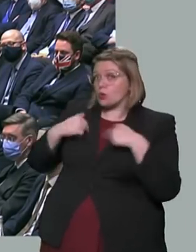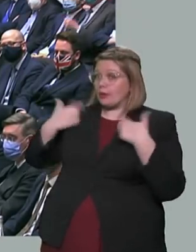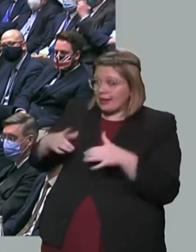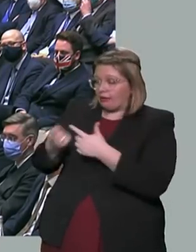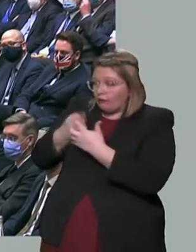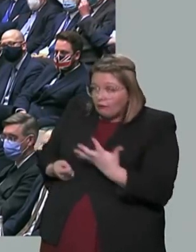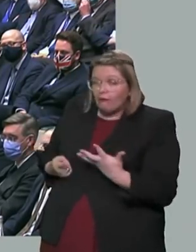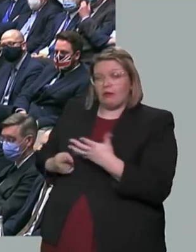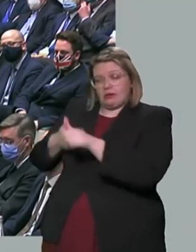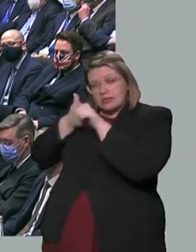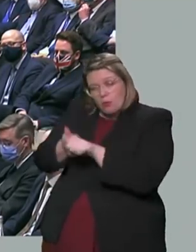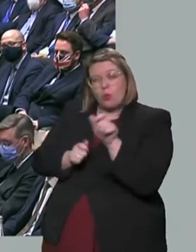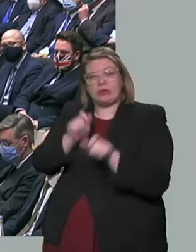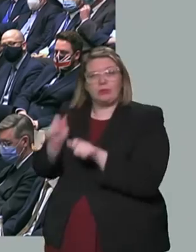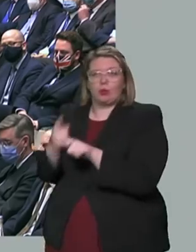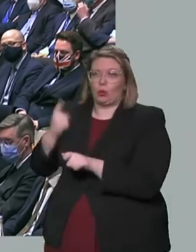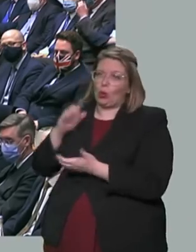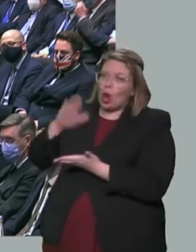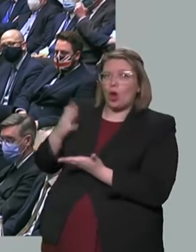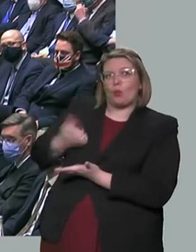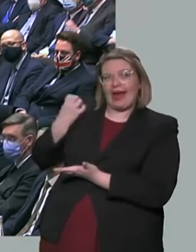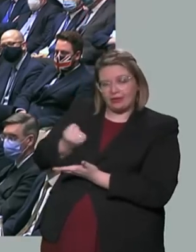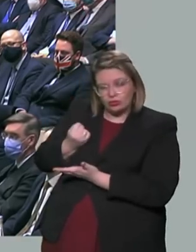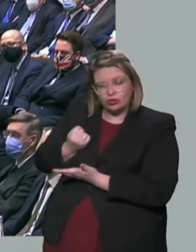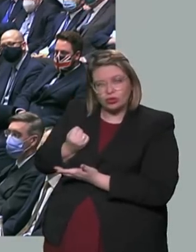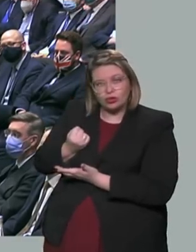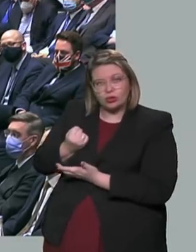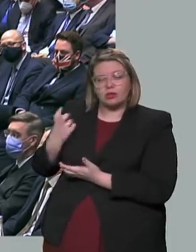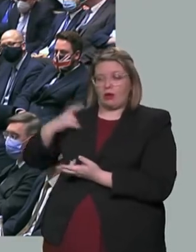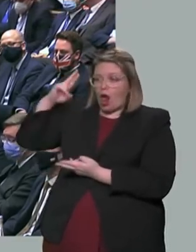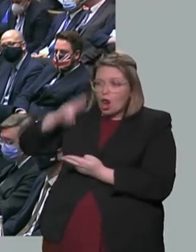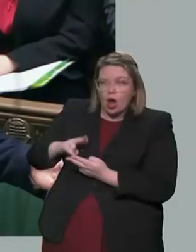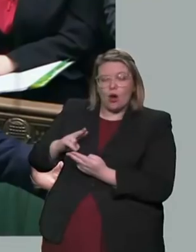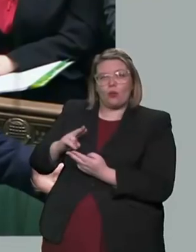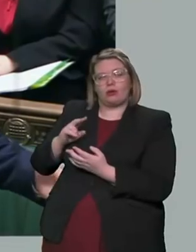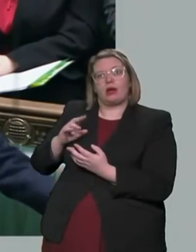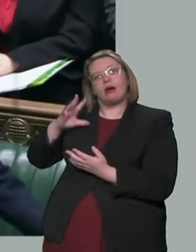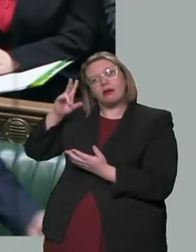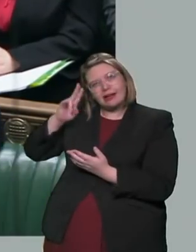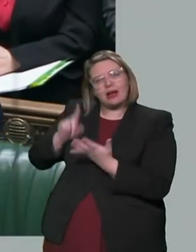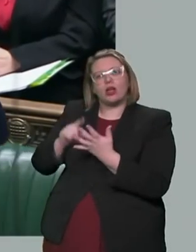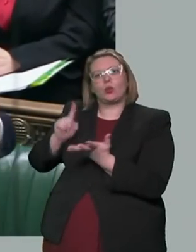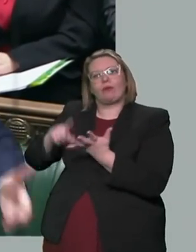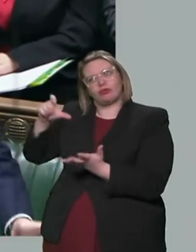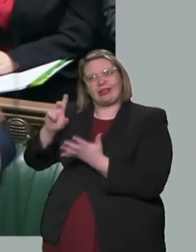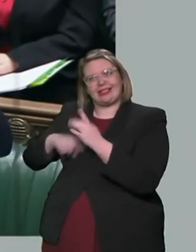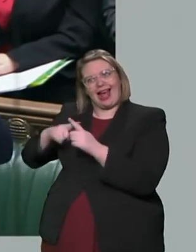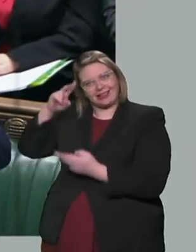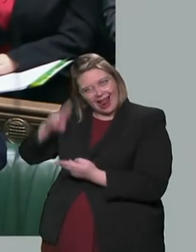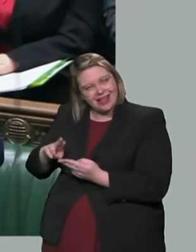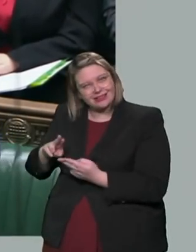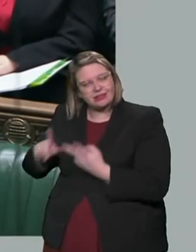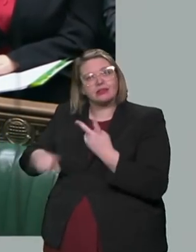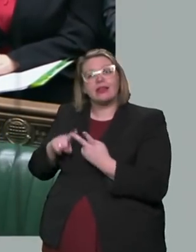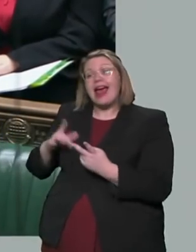doing to support people on low incomes, cutting taxes for those on universal credit, increasing